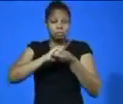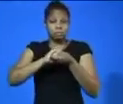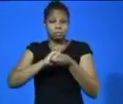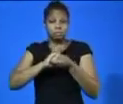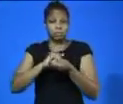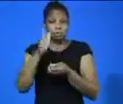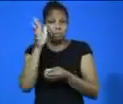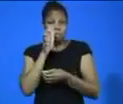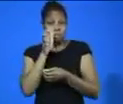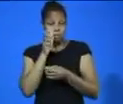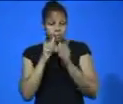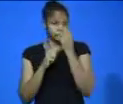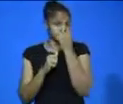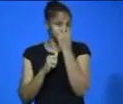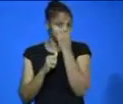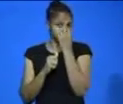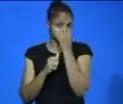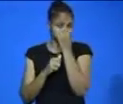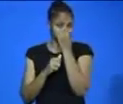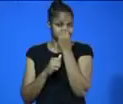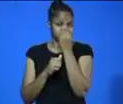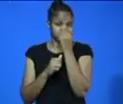Listen to the preacher.